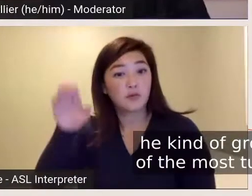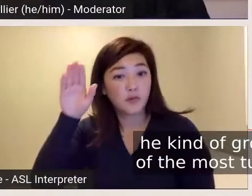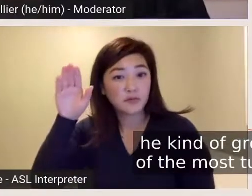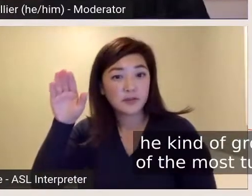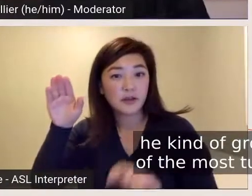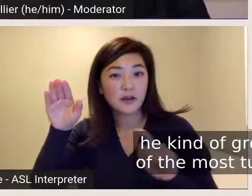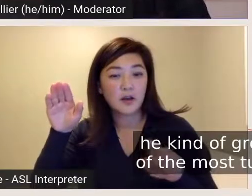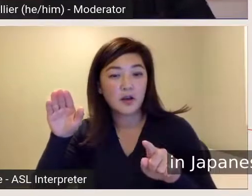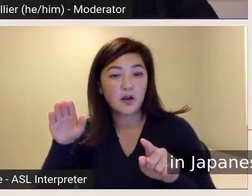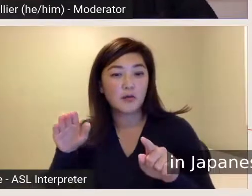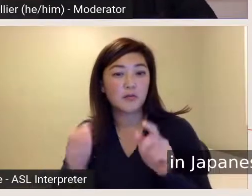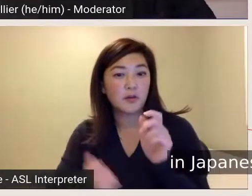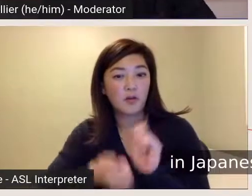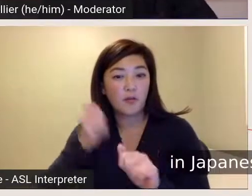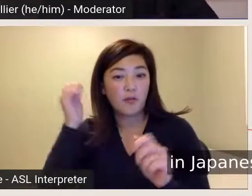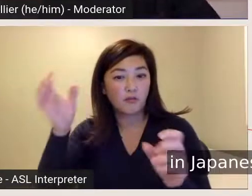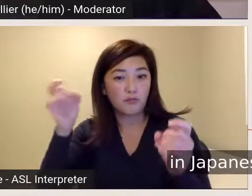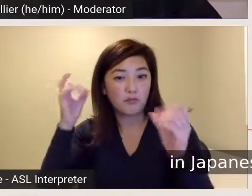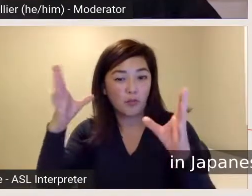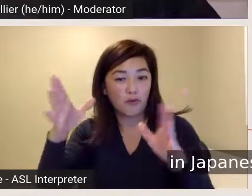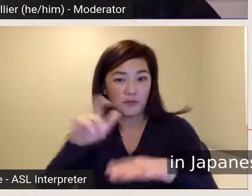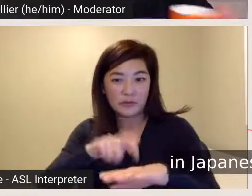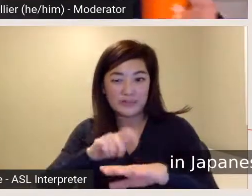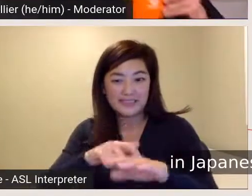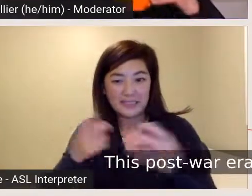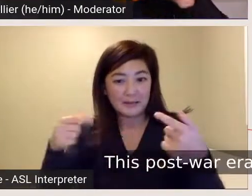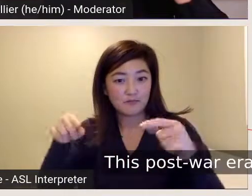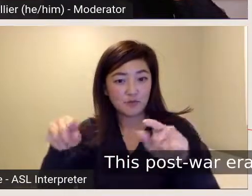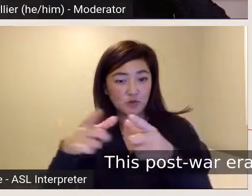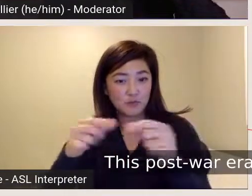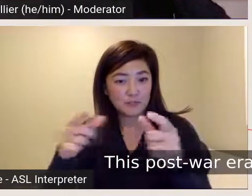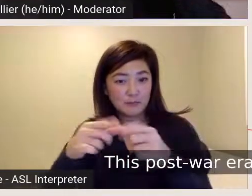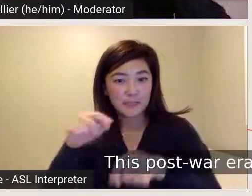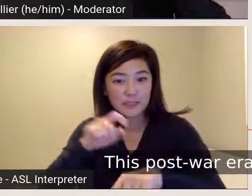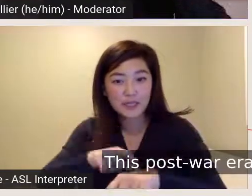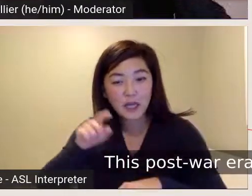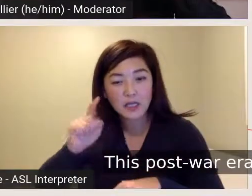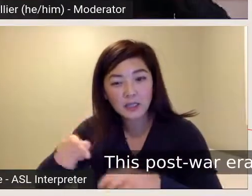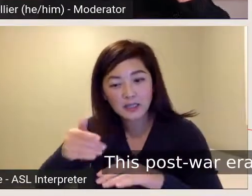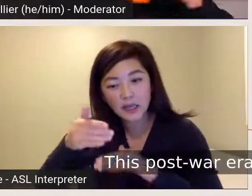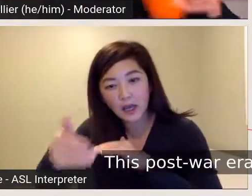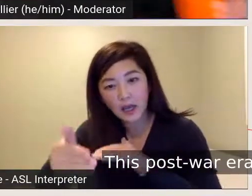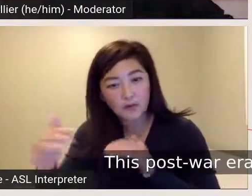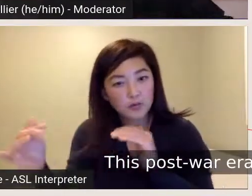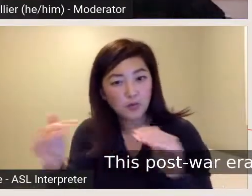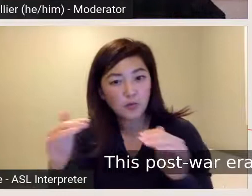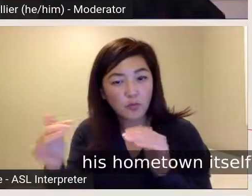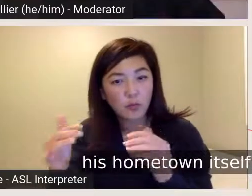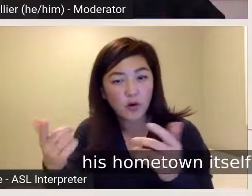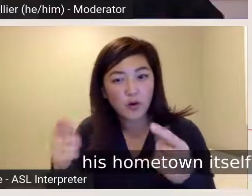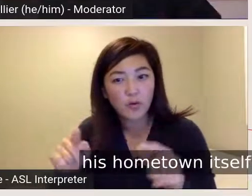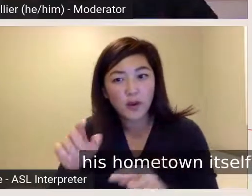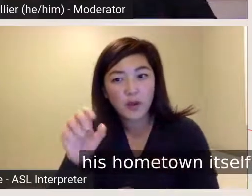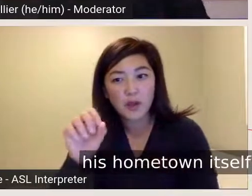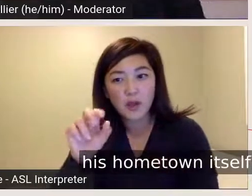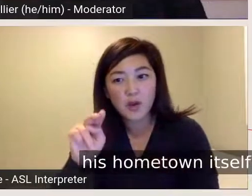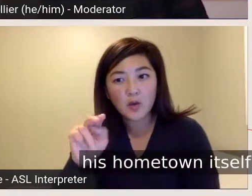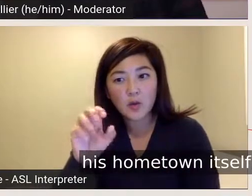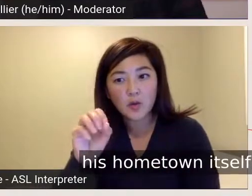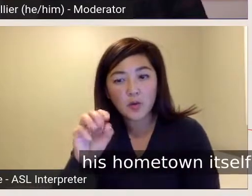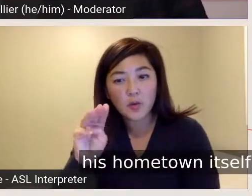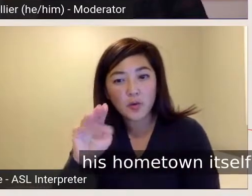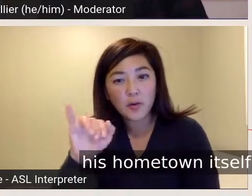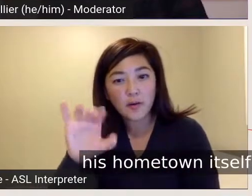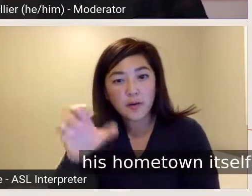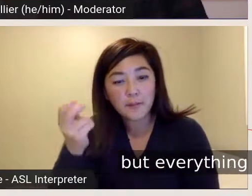turbulent times in Japanese history. This post-war era when Onomichi, his hometown itself, was